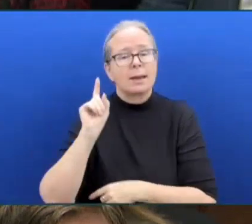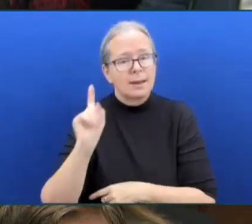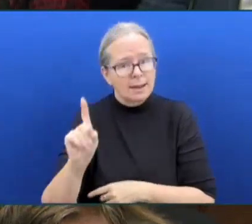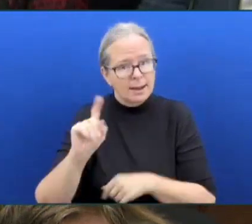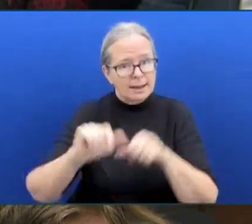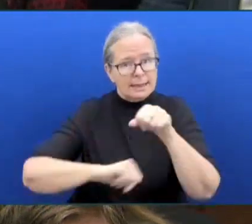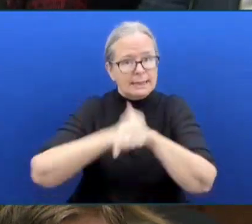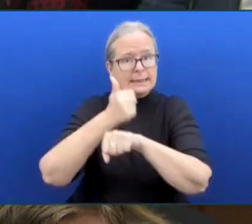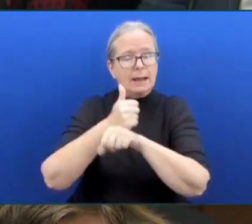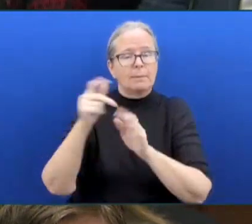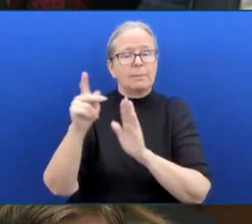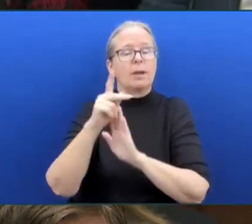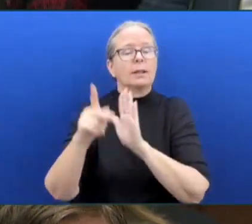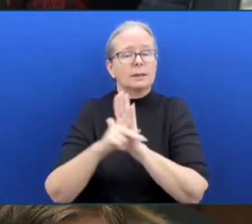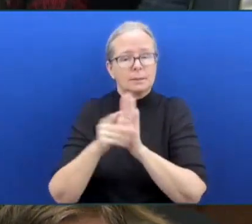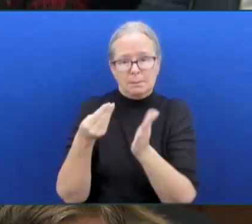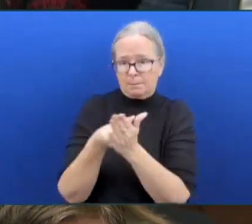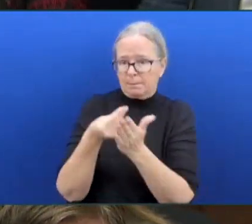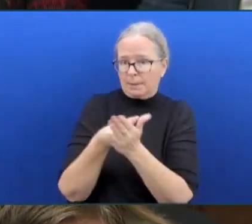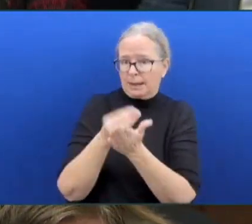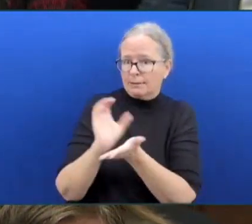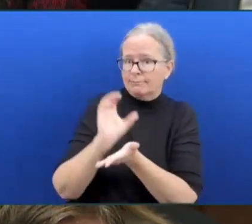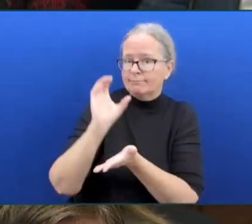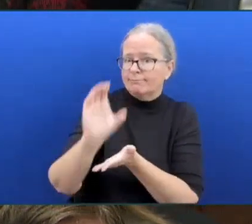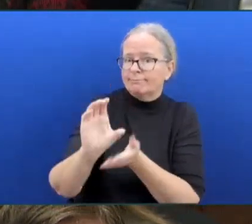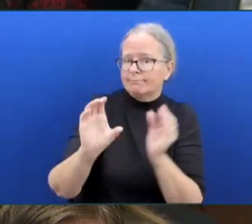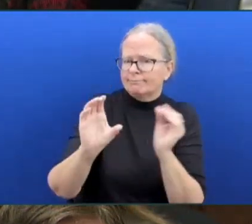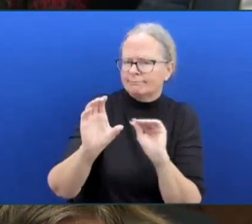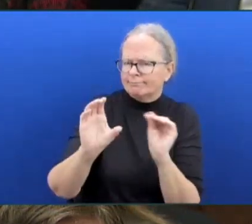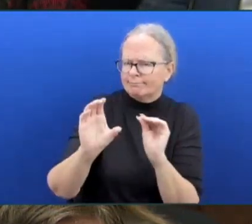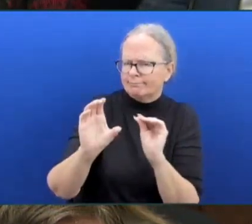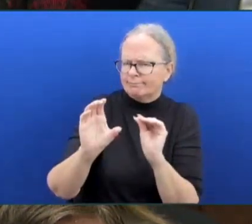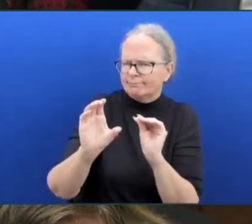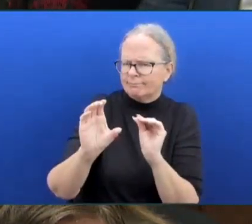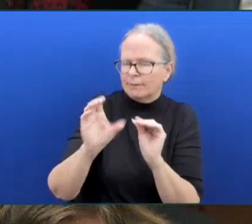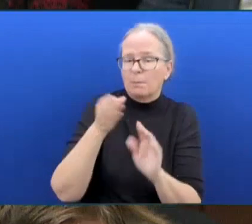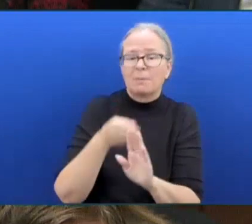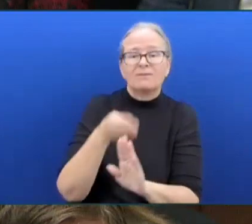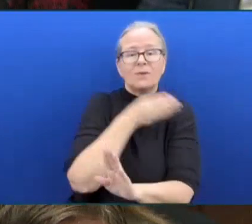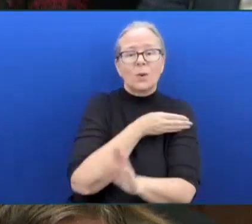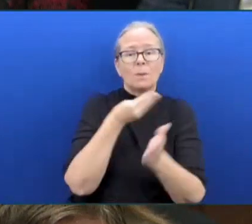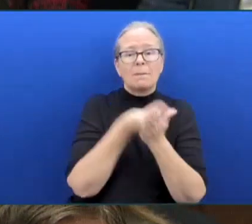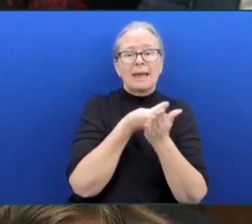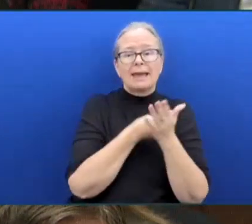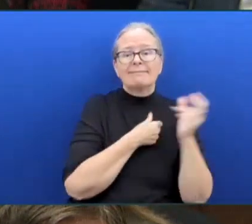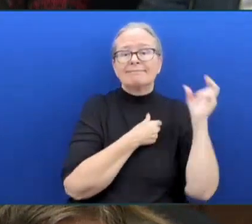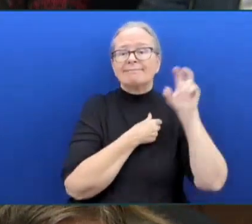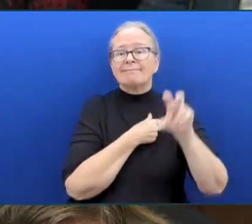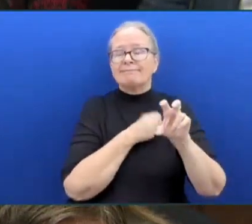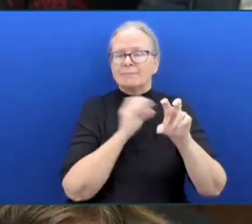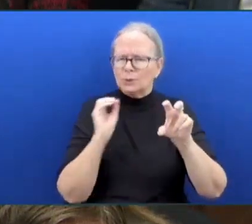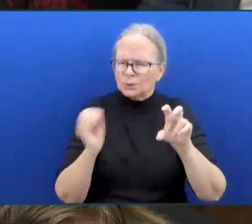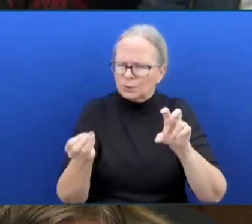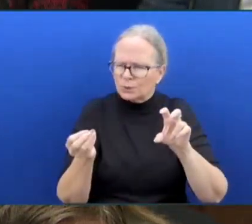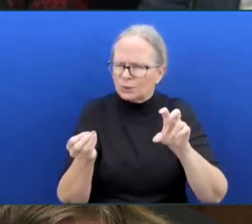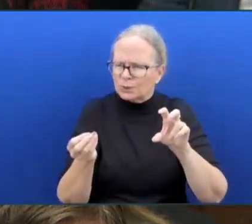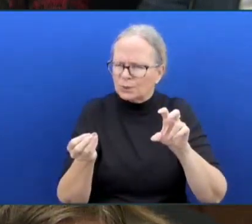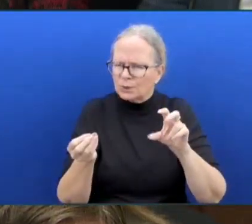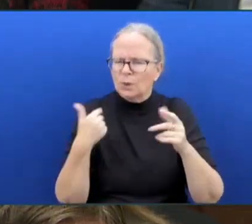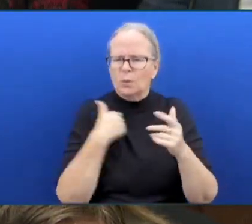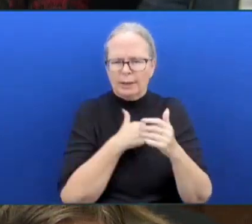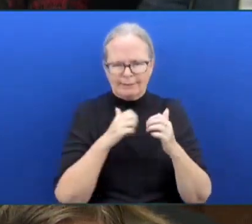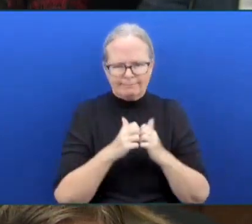not attach any dollars to that. And when we formed government, we heard that, and we listened to the students